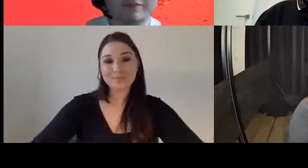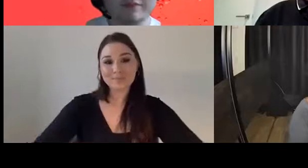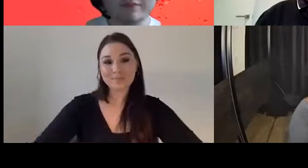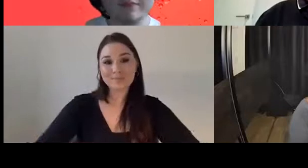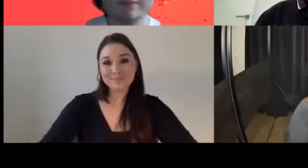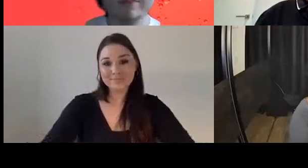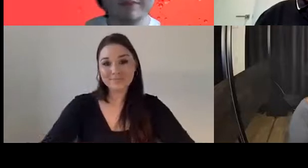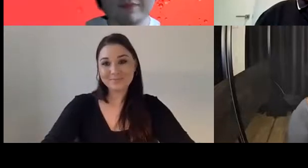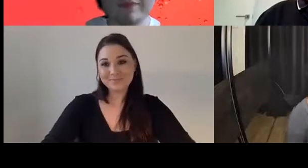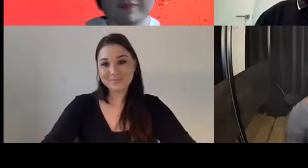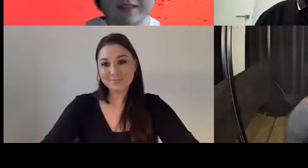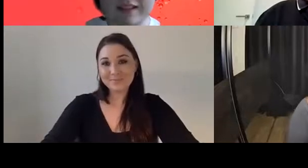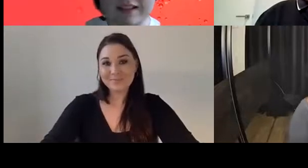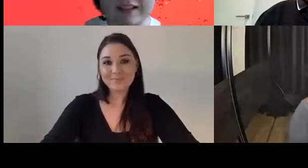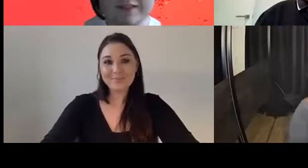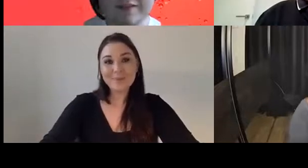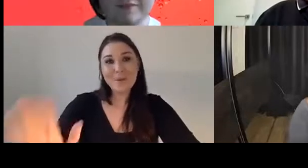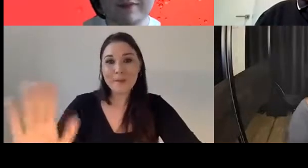Thank you. Cheers. Thank you. Cheers. Bye.